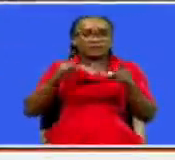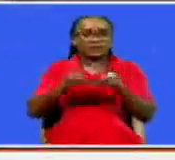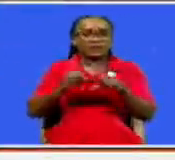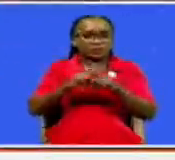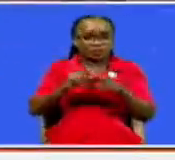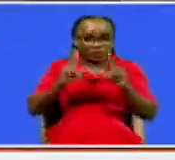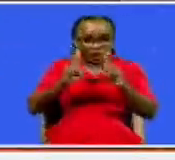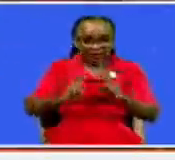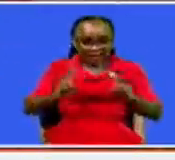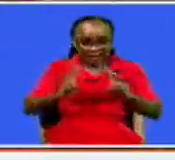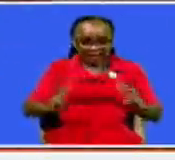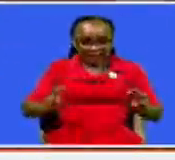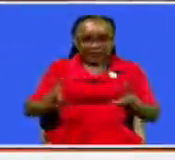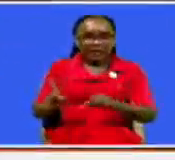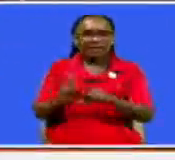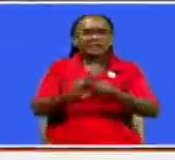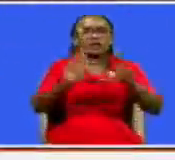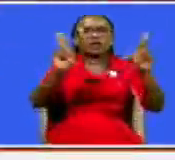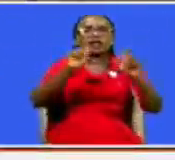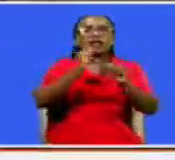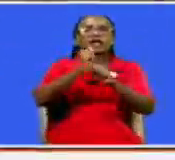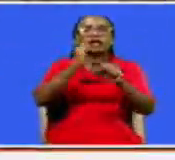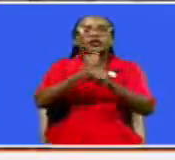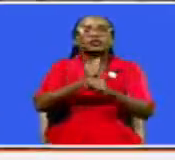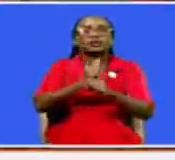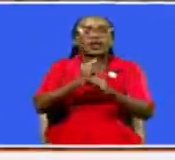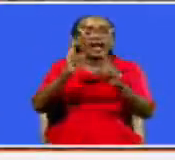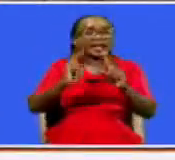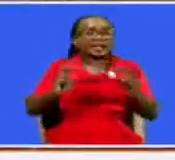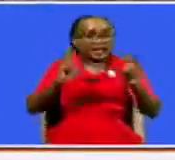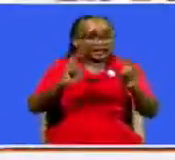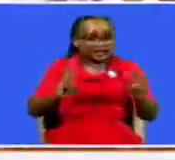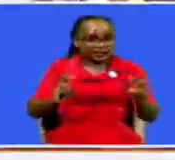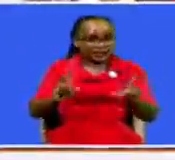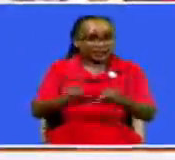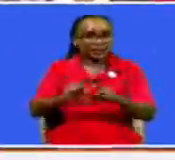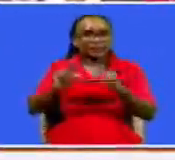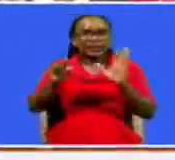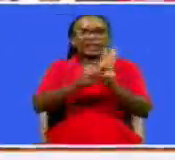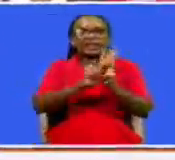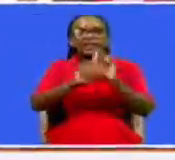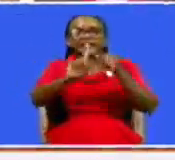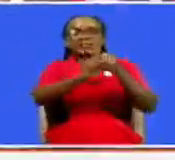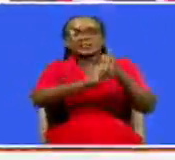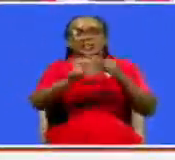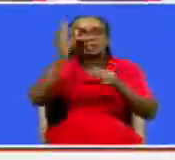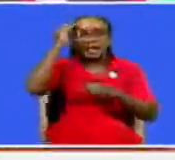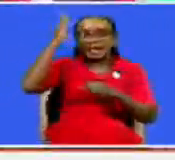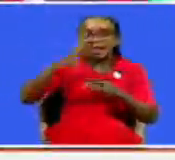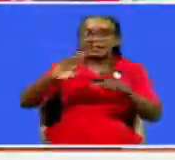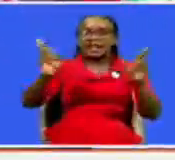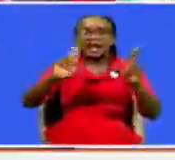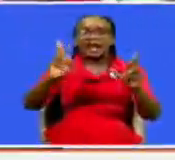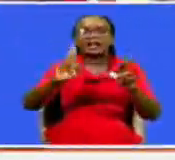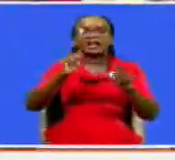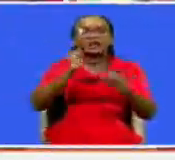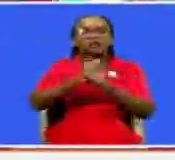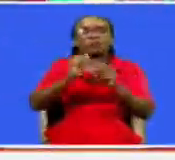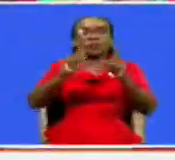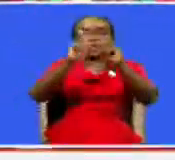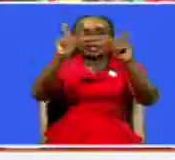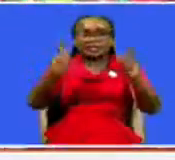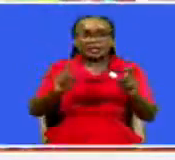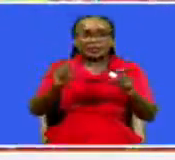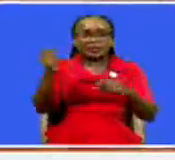summative assessments. They are already doing the formative assessment, and grade 6 learners are set to sit their first summative